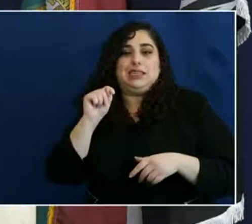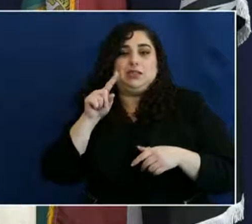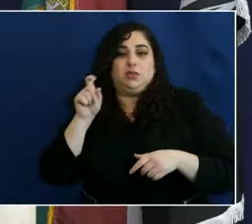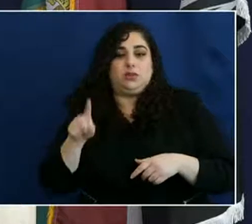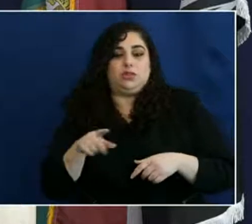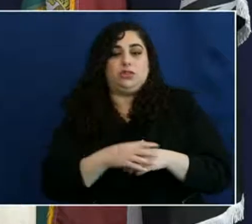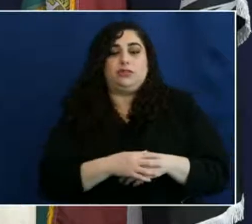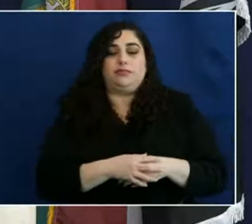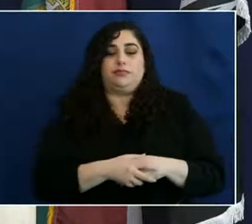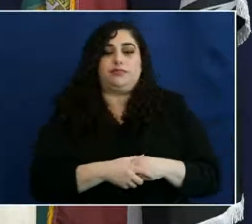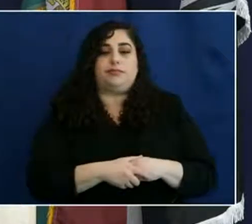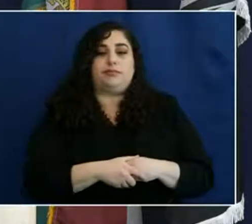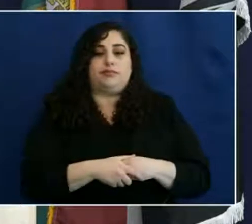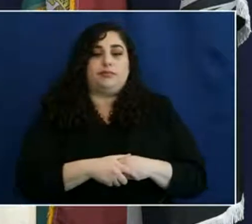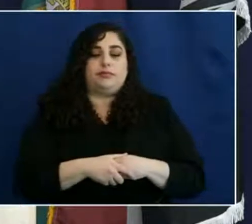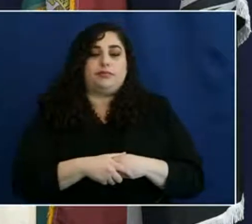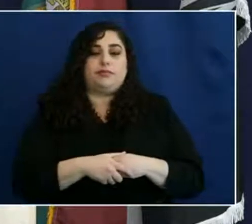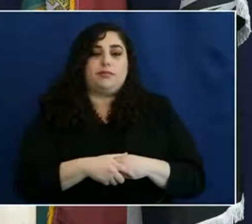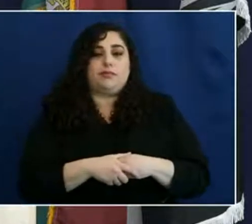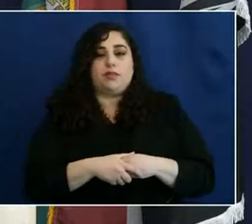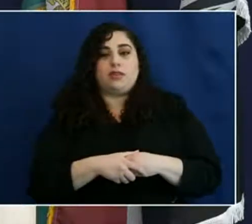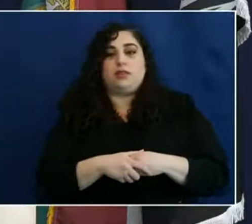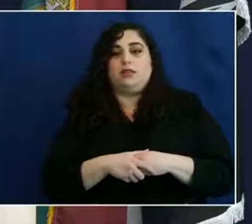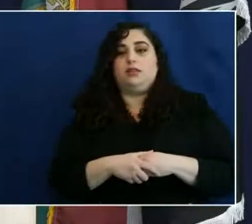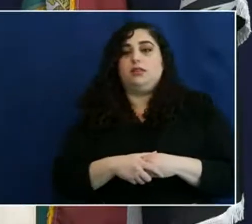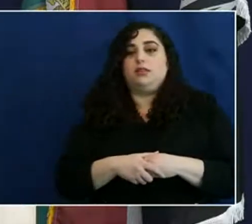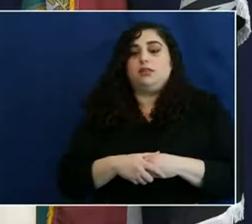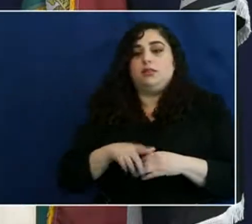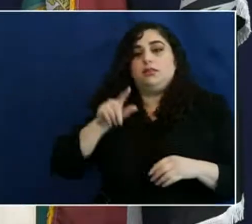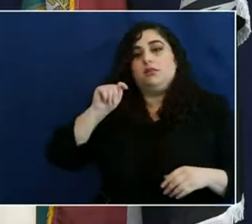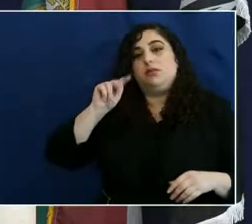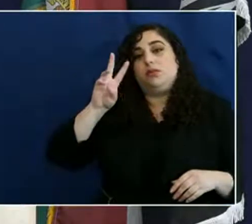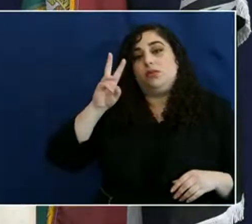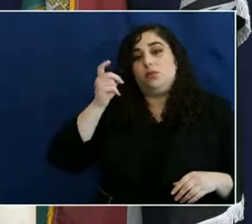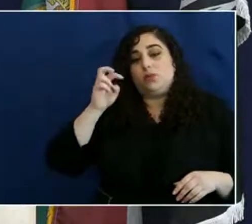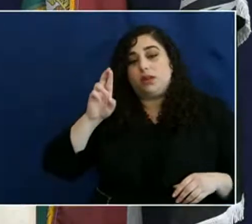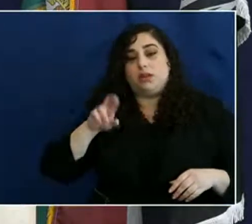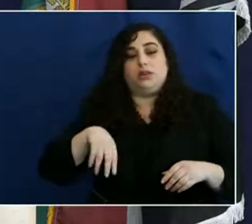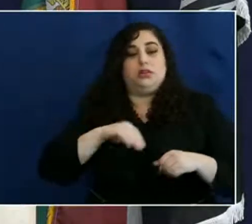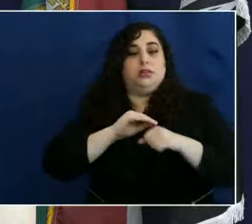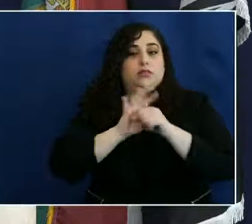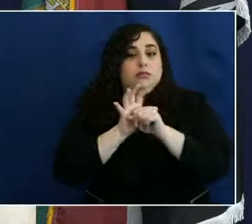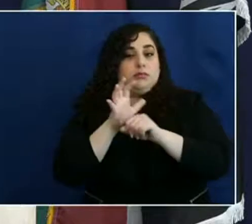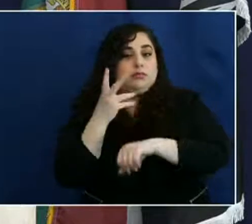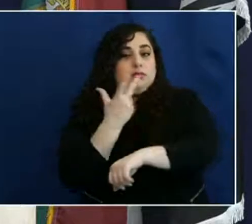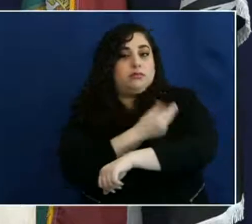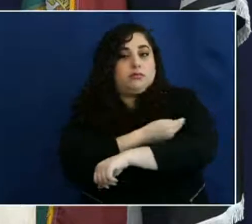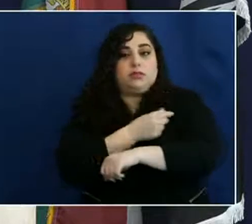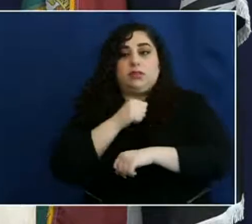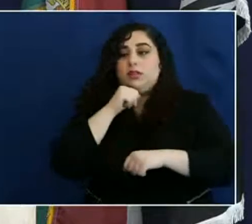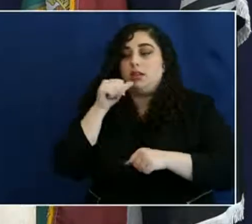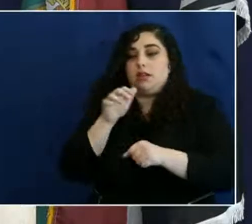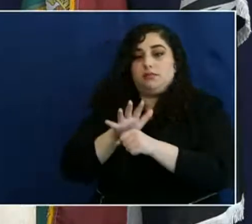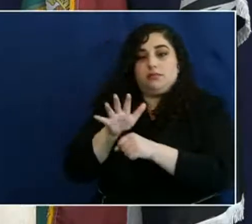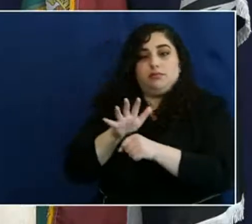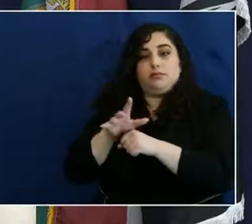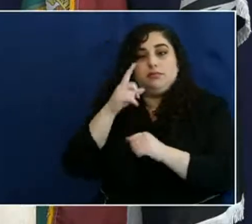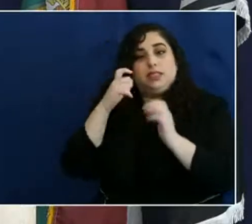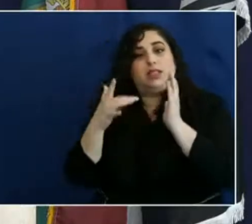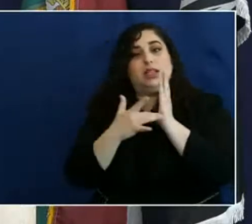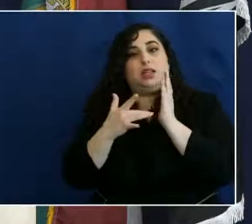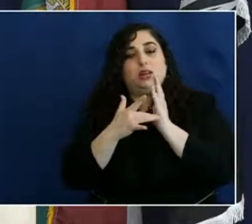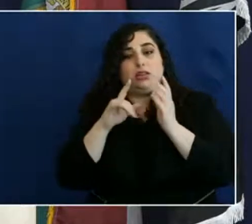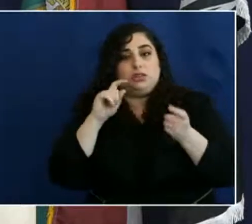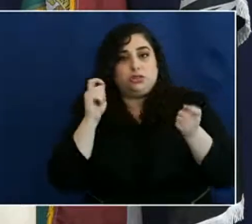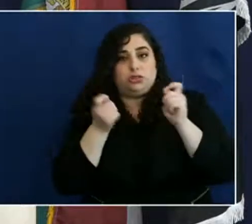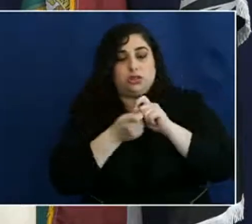ABC. We are hearing that the Twitter COVID vaccine appointment bots are no longer working because of a technology change in the system. These have